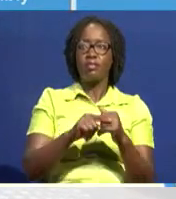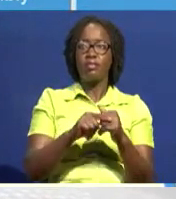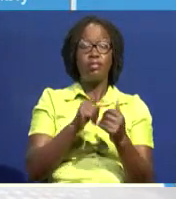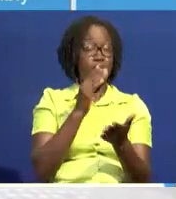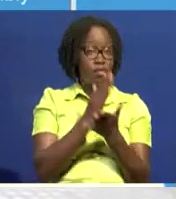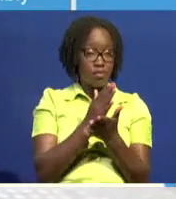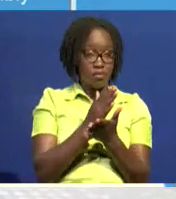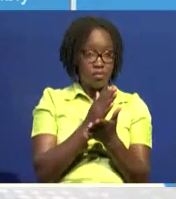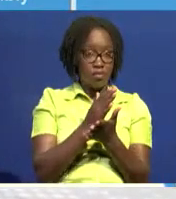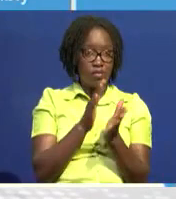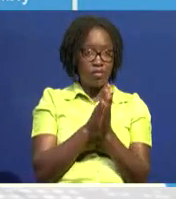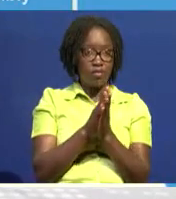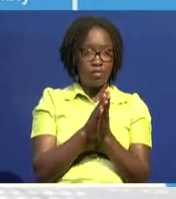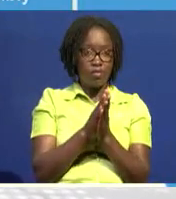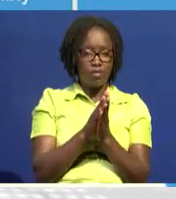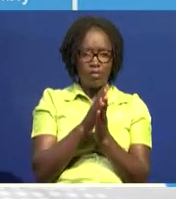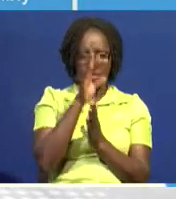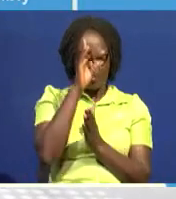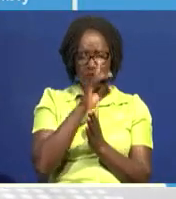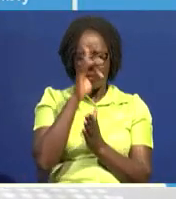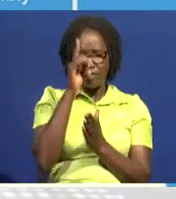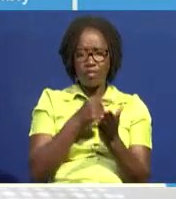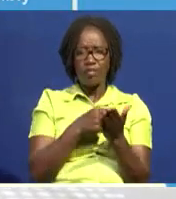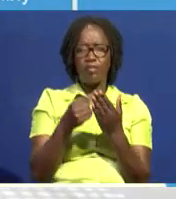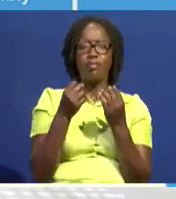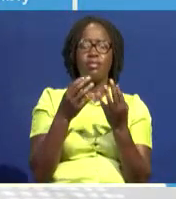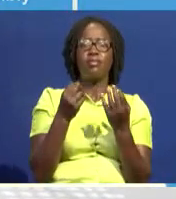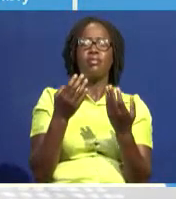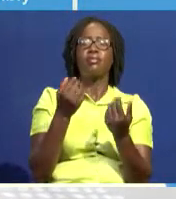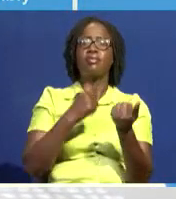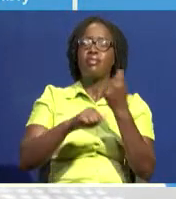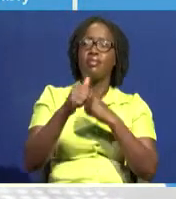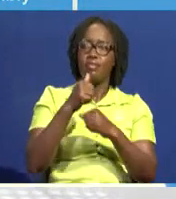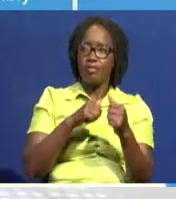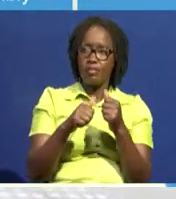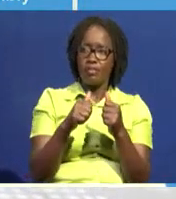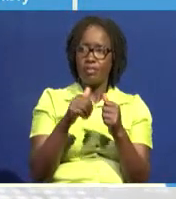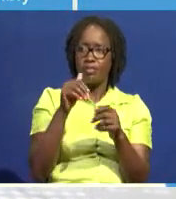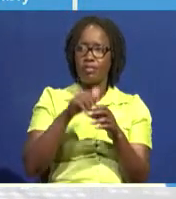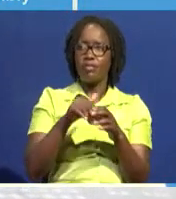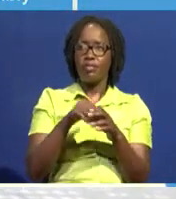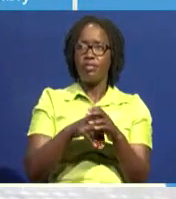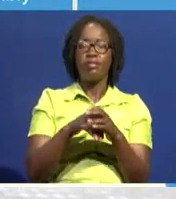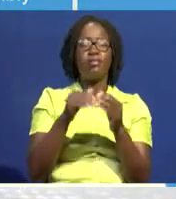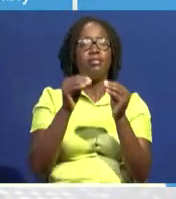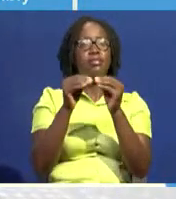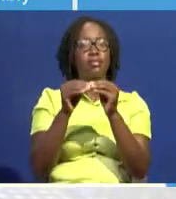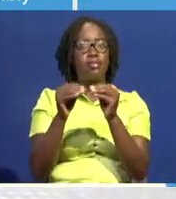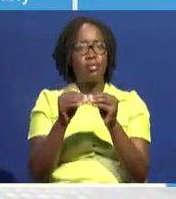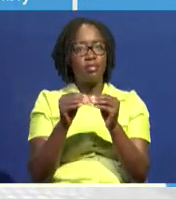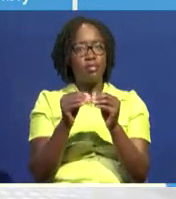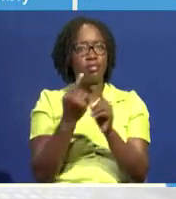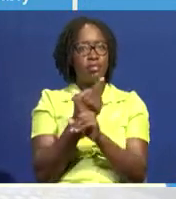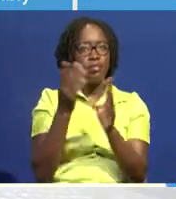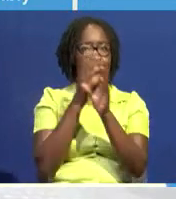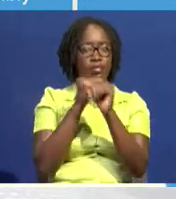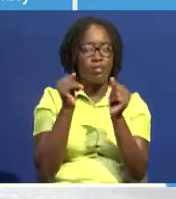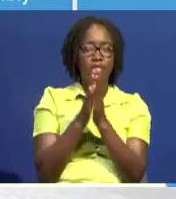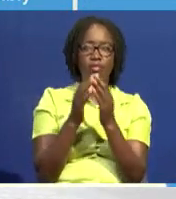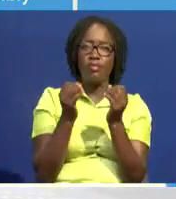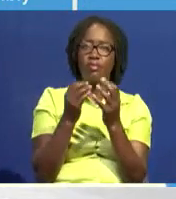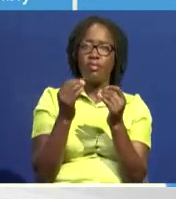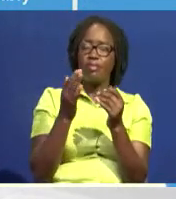doubt, be an intense week of many related activities, including bilateral meetings and hundreds of